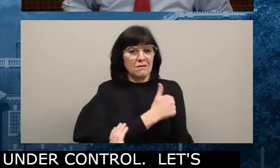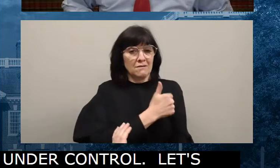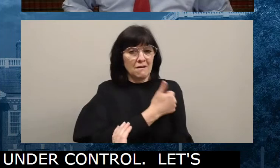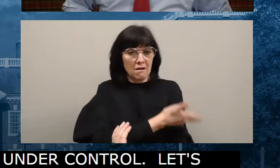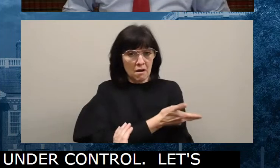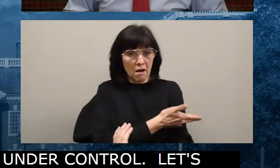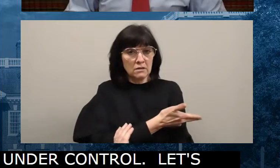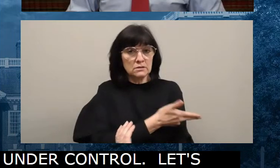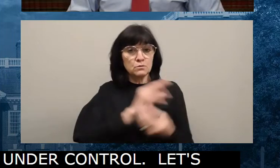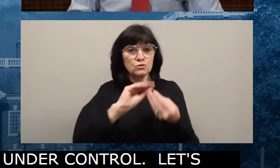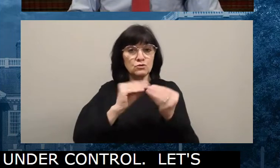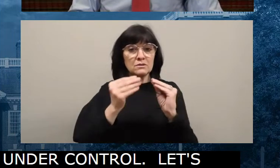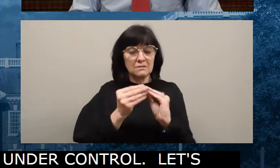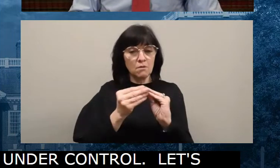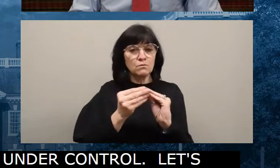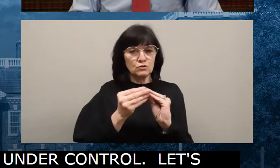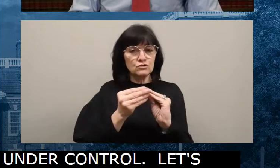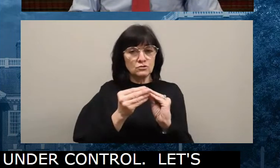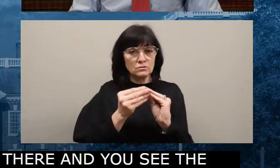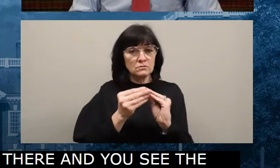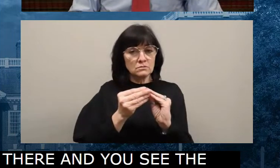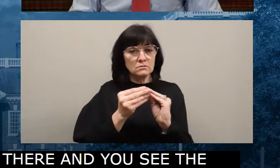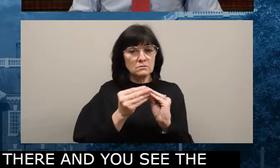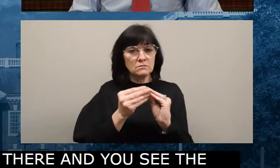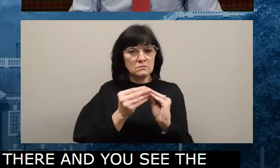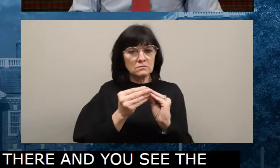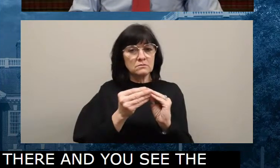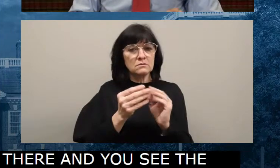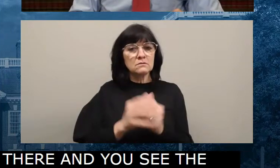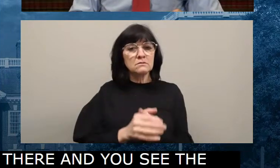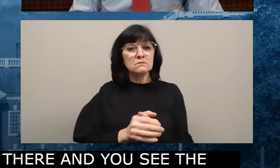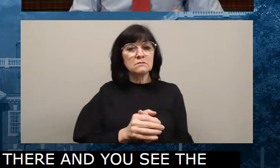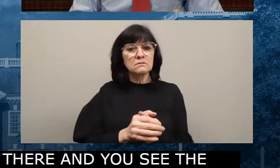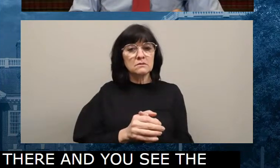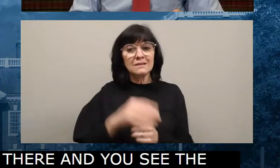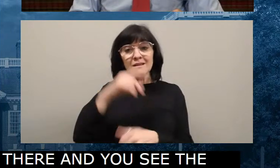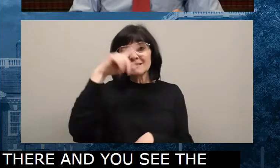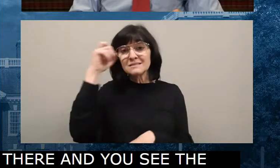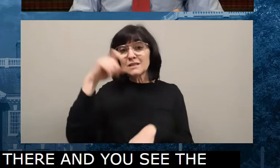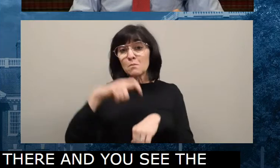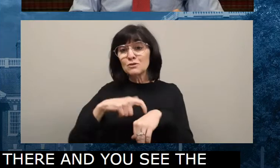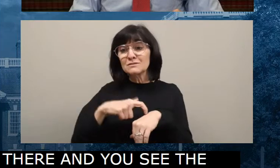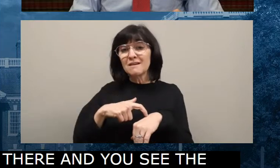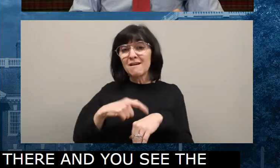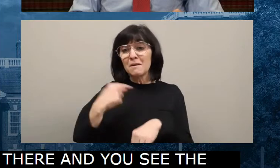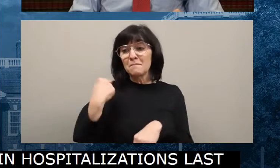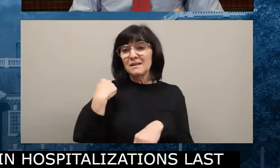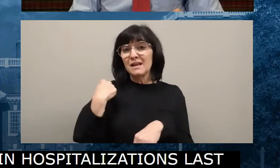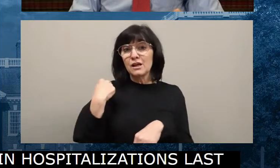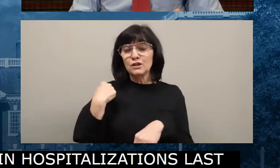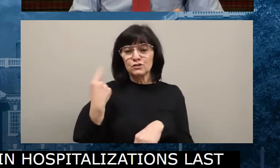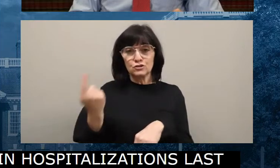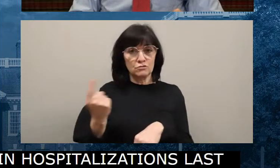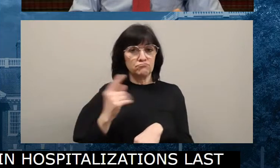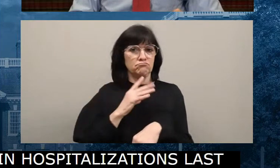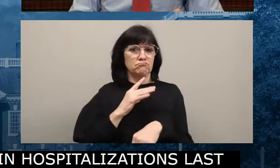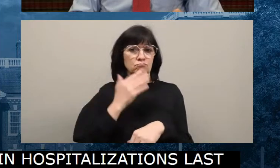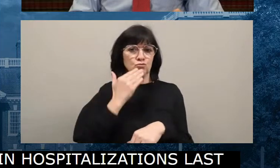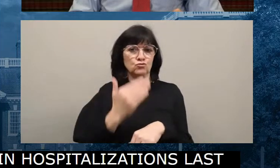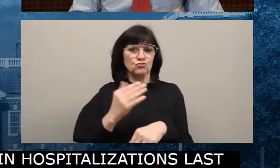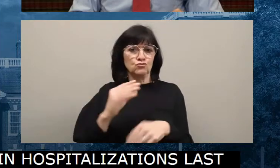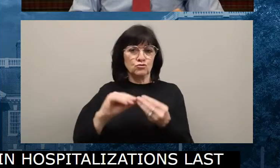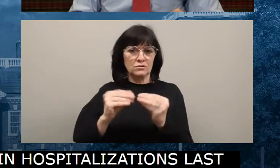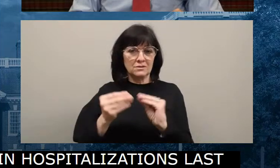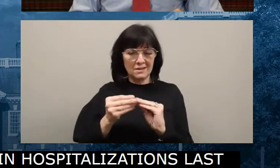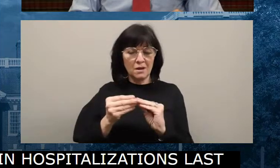spring. And then the better months during the summer, the run up in late October